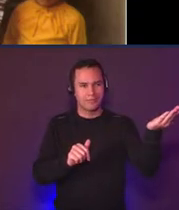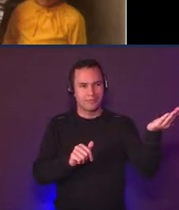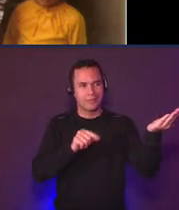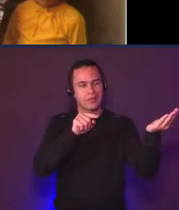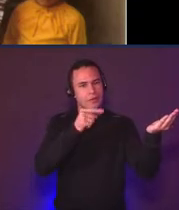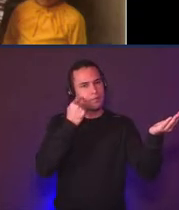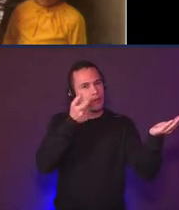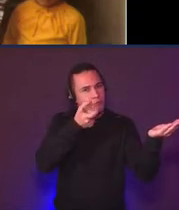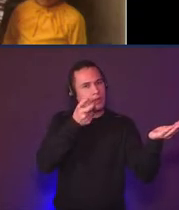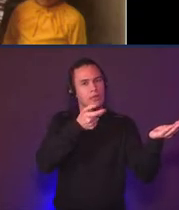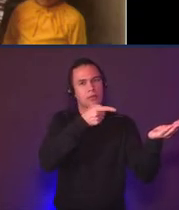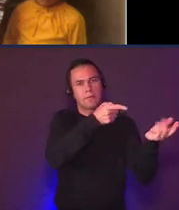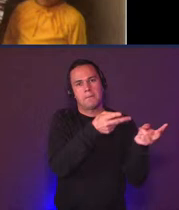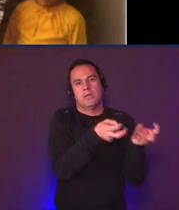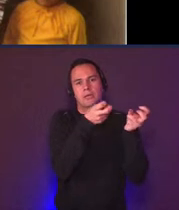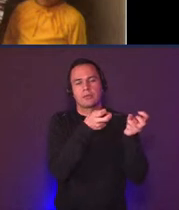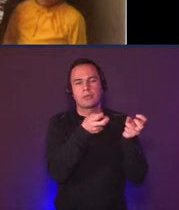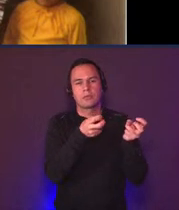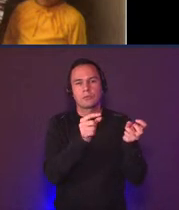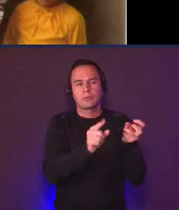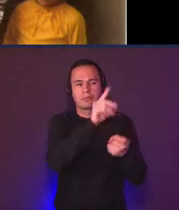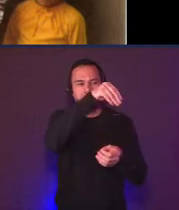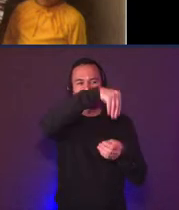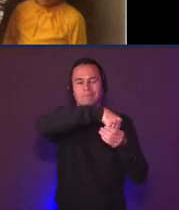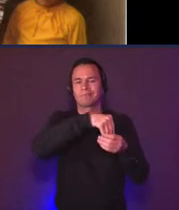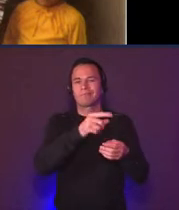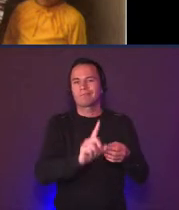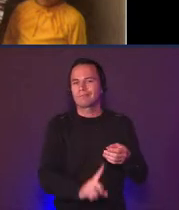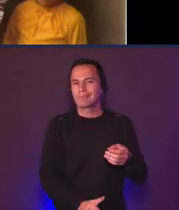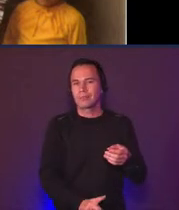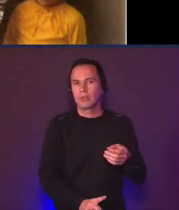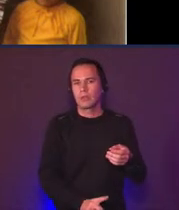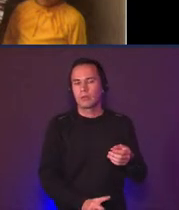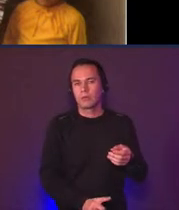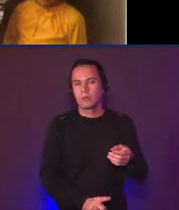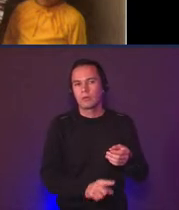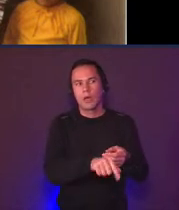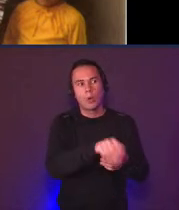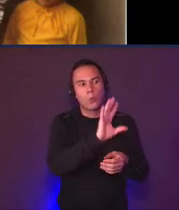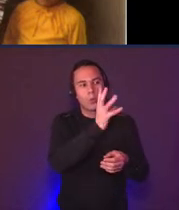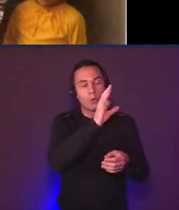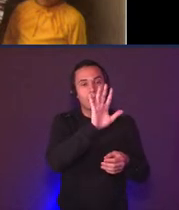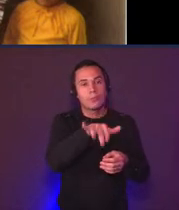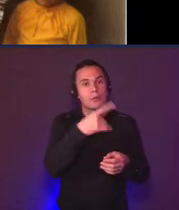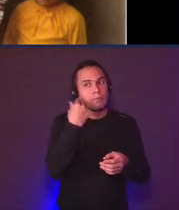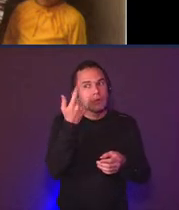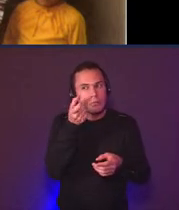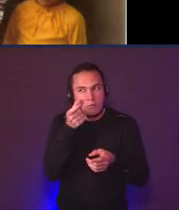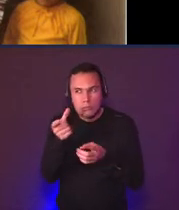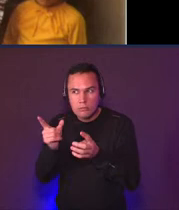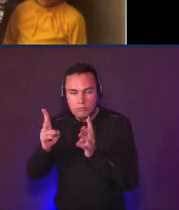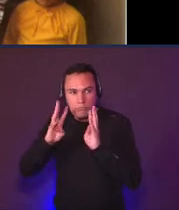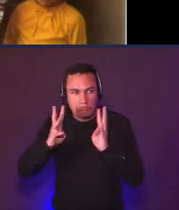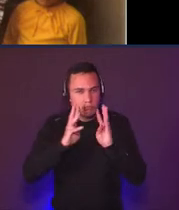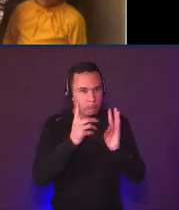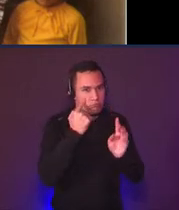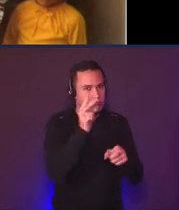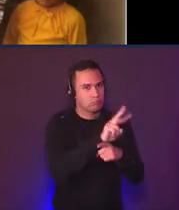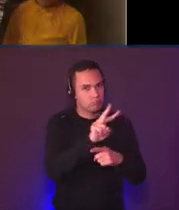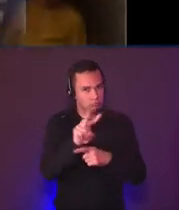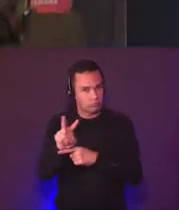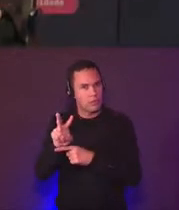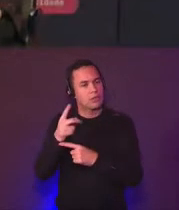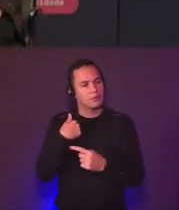to penetrate the inner ring, that he'd rather be an ardent observer of life. And I feel like I'm the same